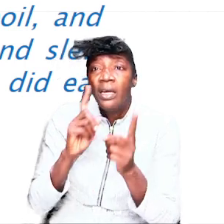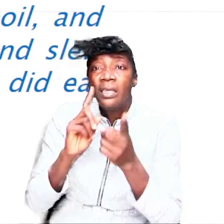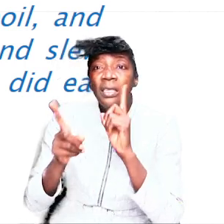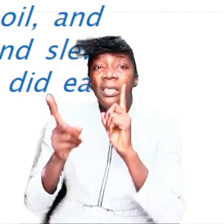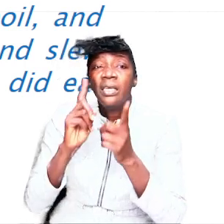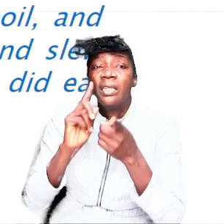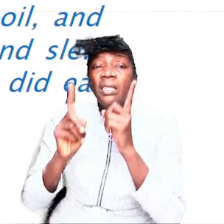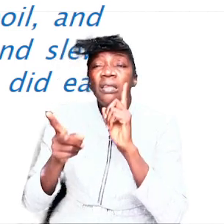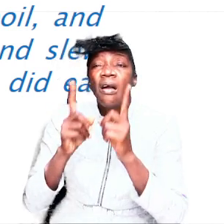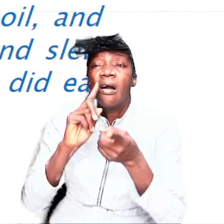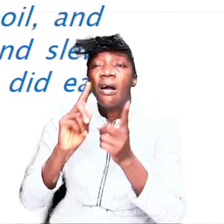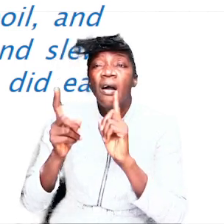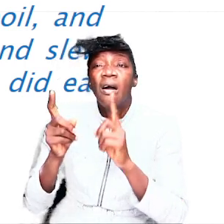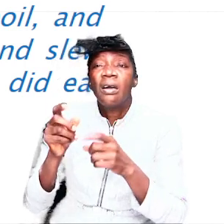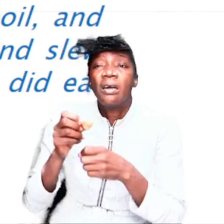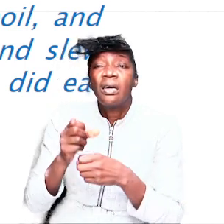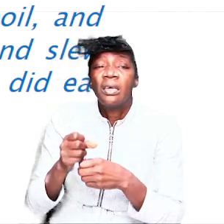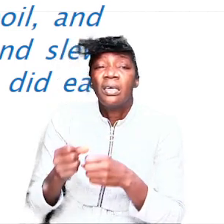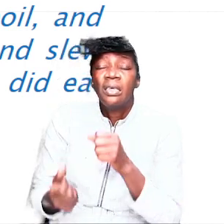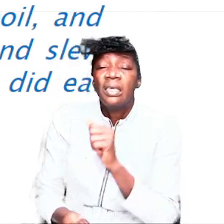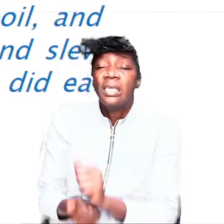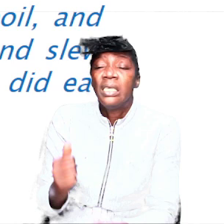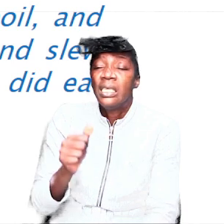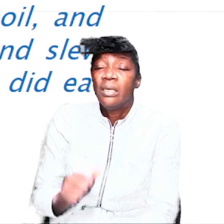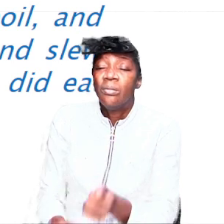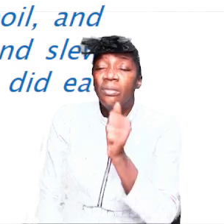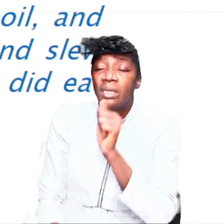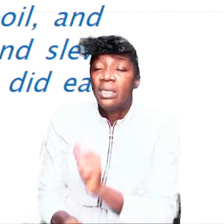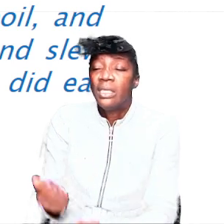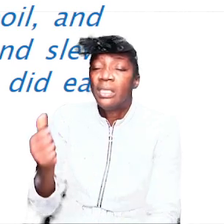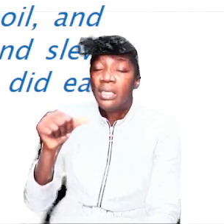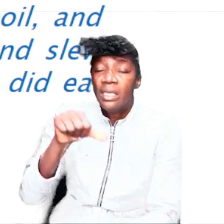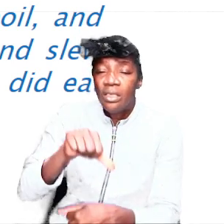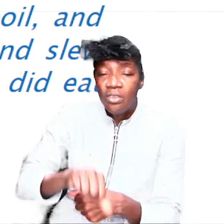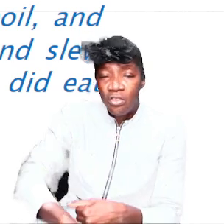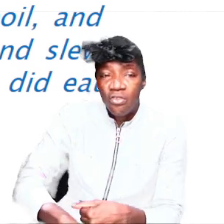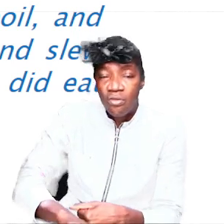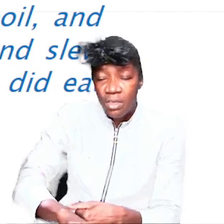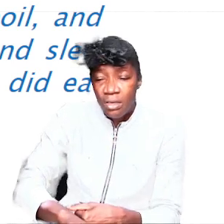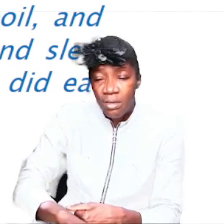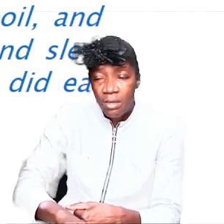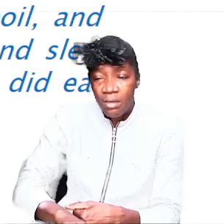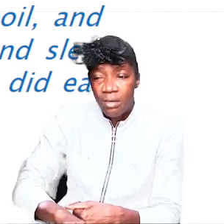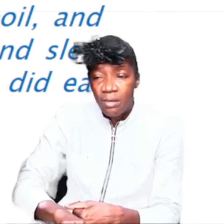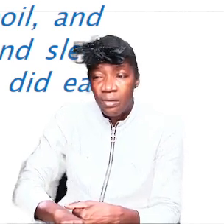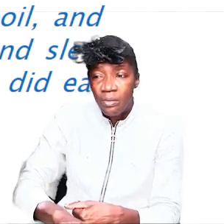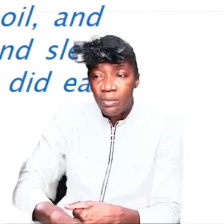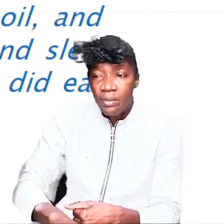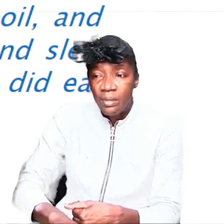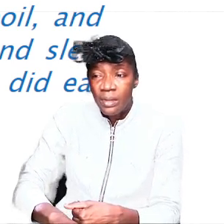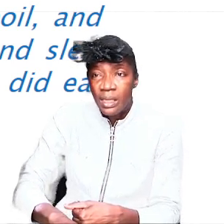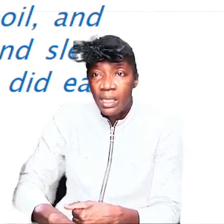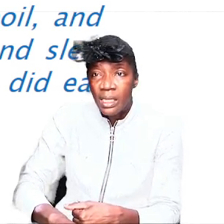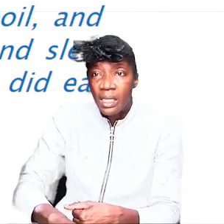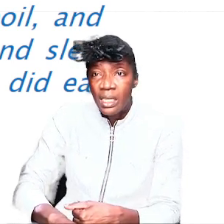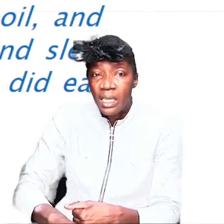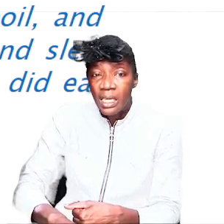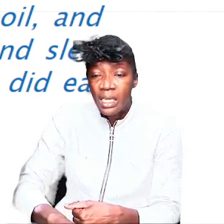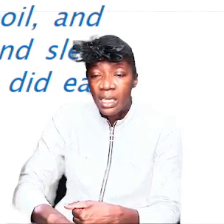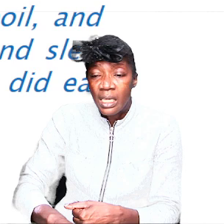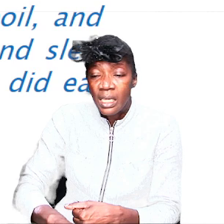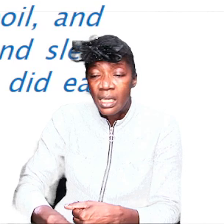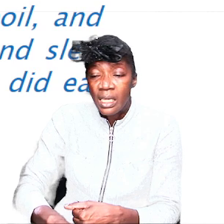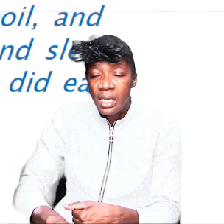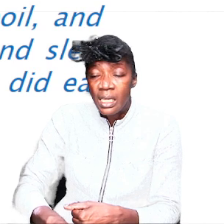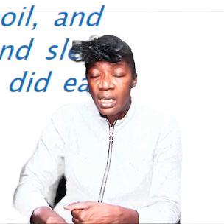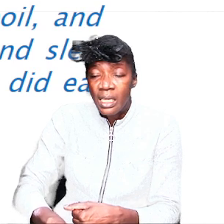was defeating his own intention. The decree that he made, that he gave, was defeating his